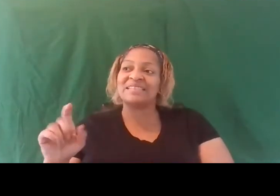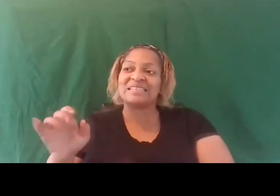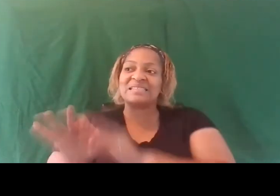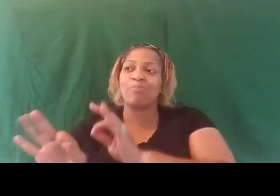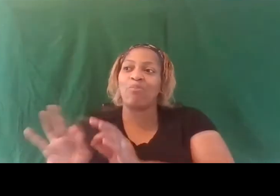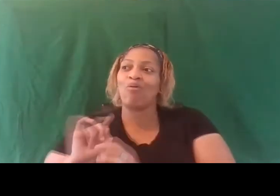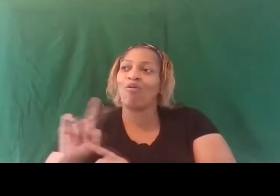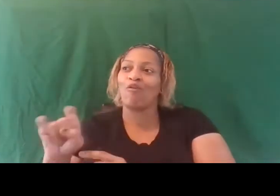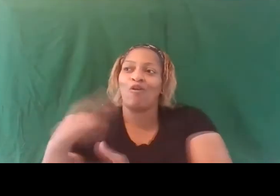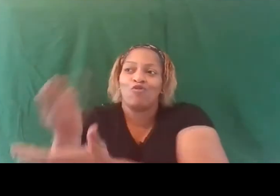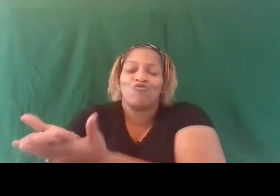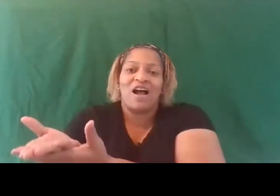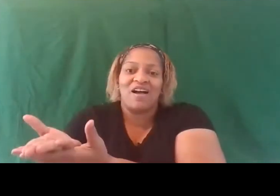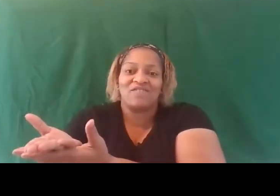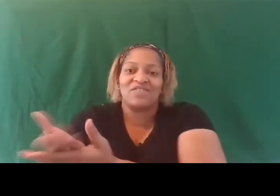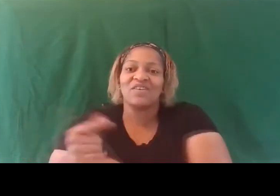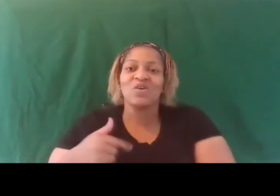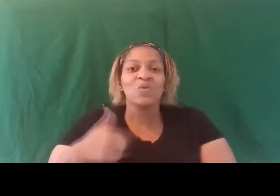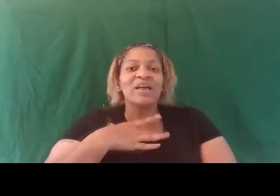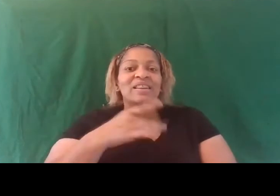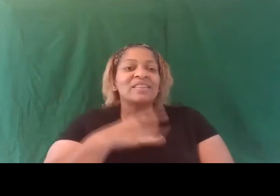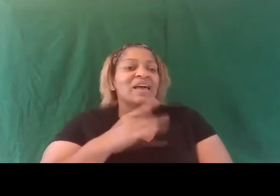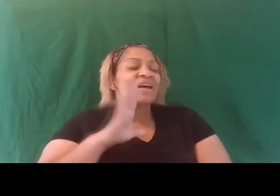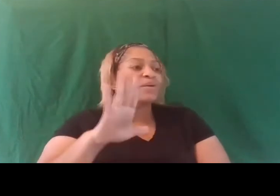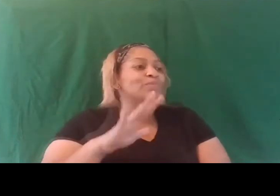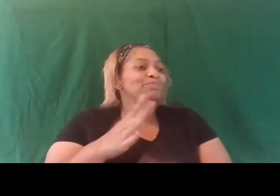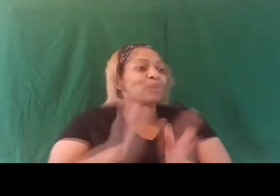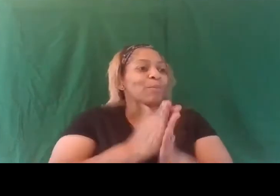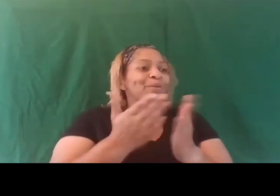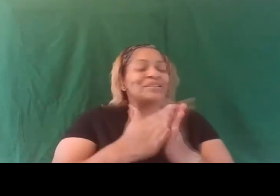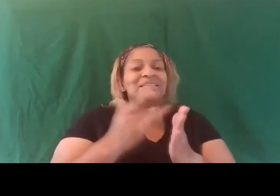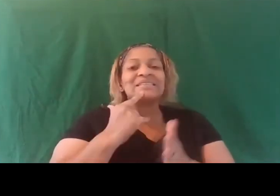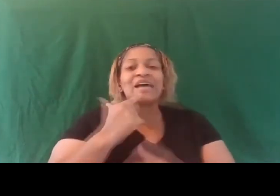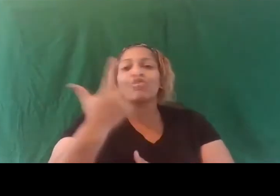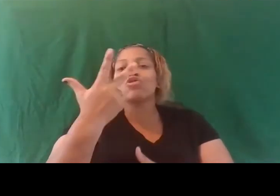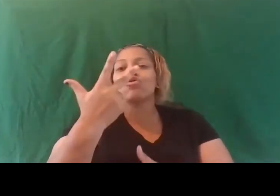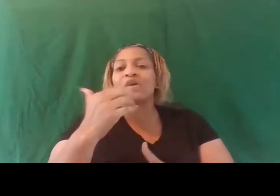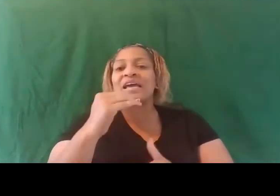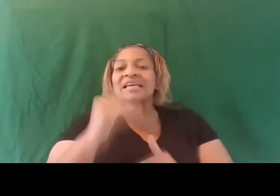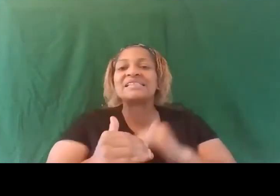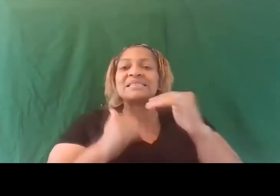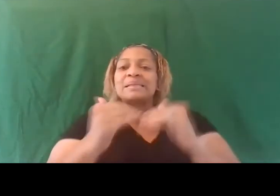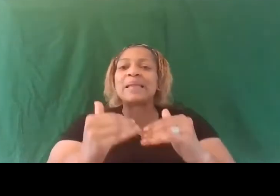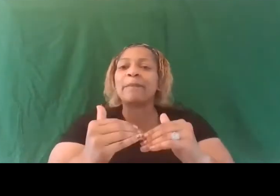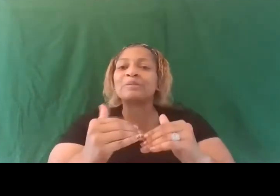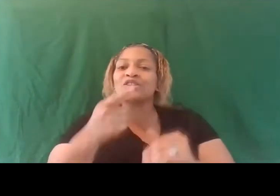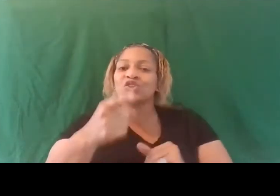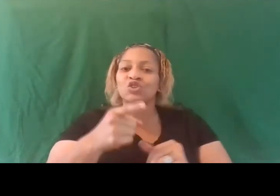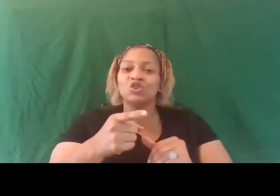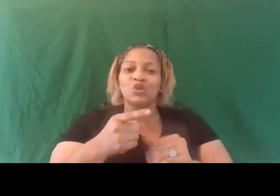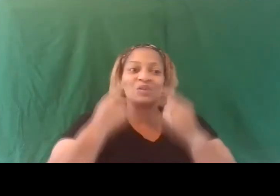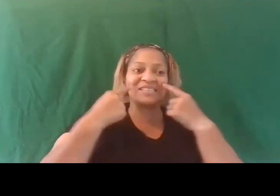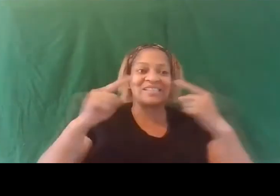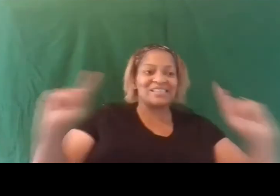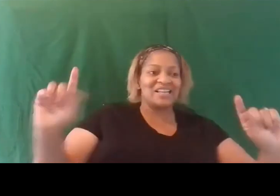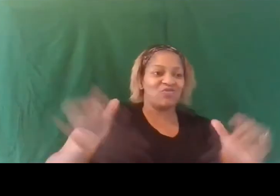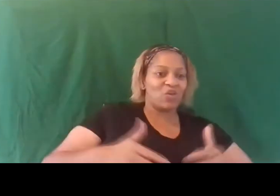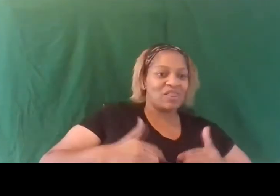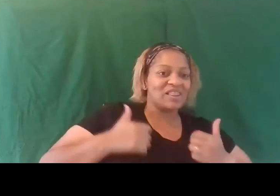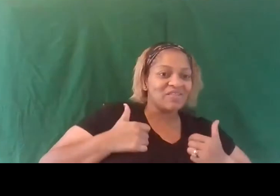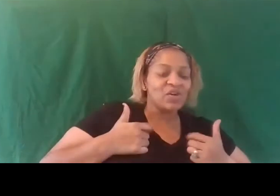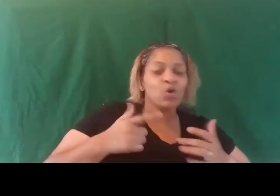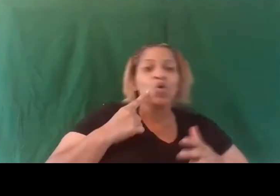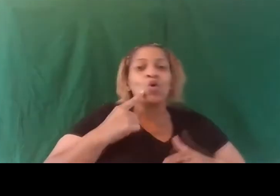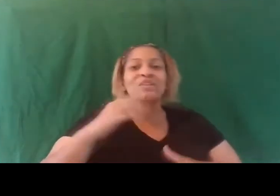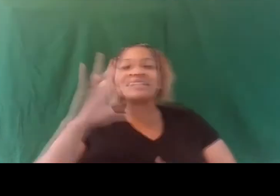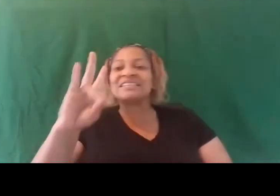books that say the three steps to successful living, the seven keys to financial wealth and prosperity. We